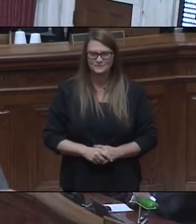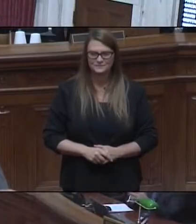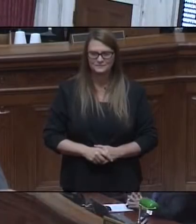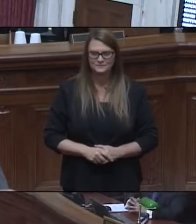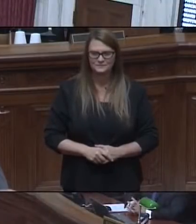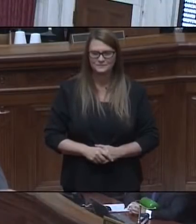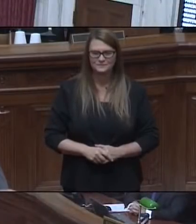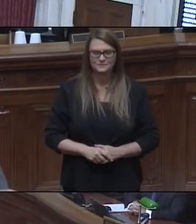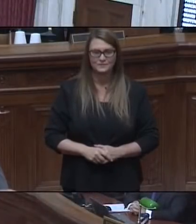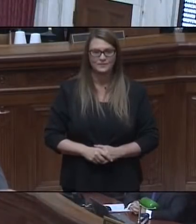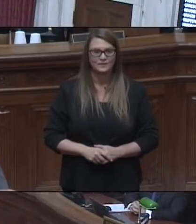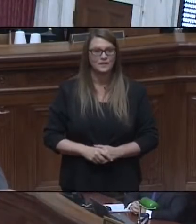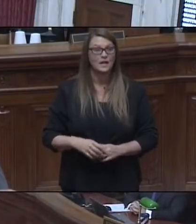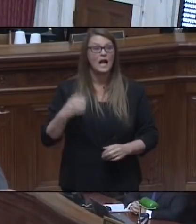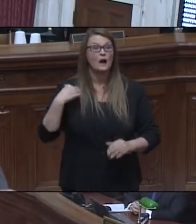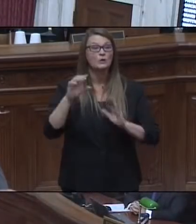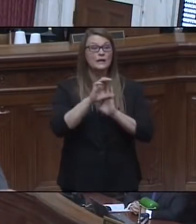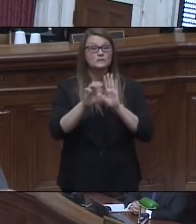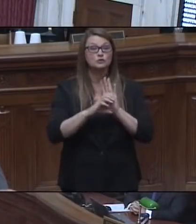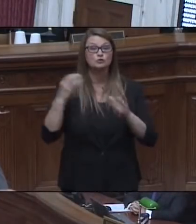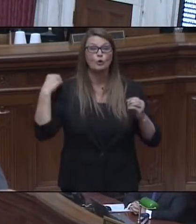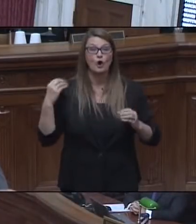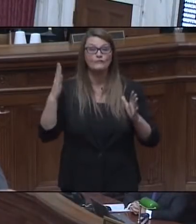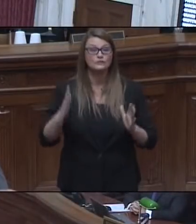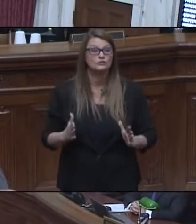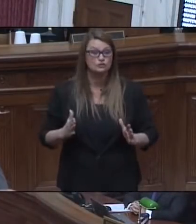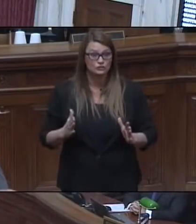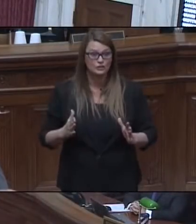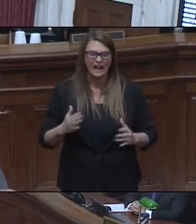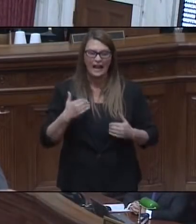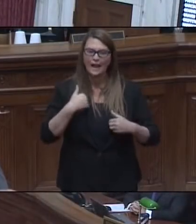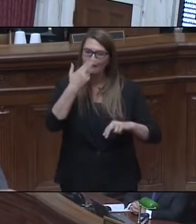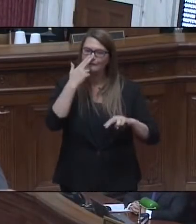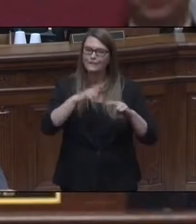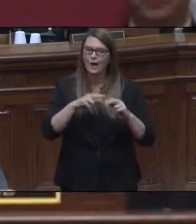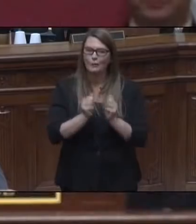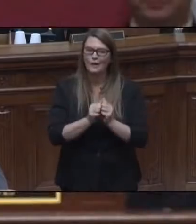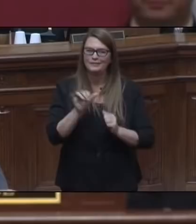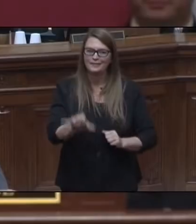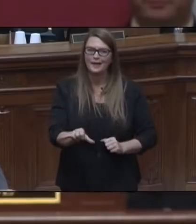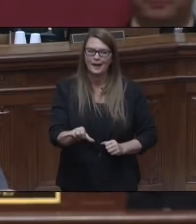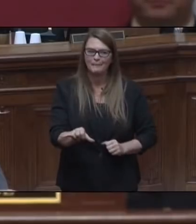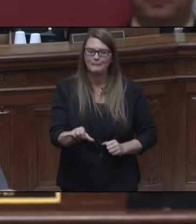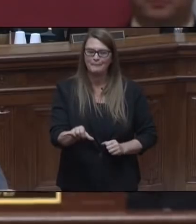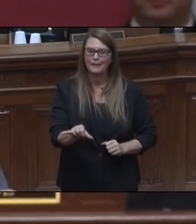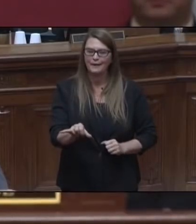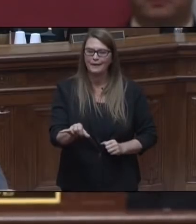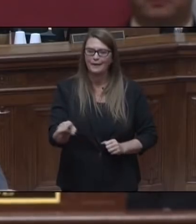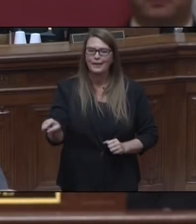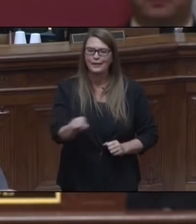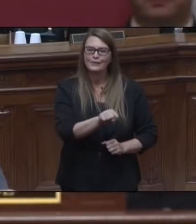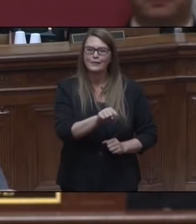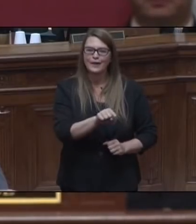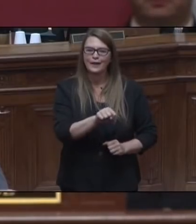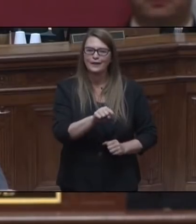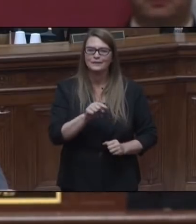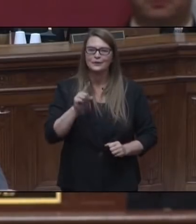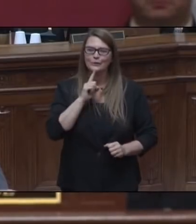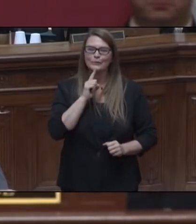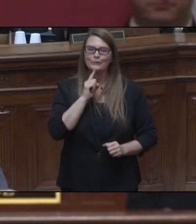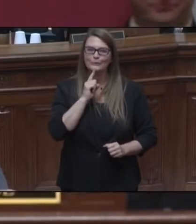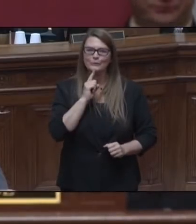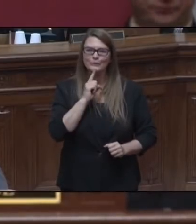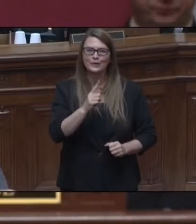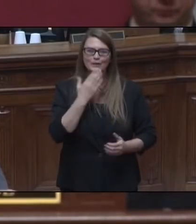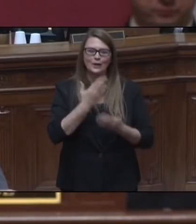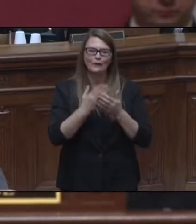Our constitutional officers, and I've had a lot of fun working with these guys, really and truly, and I think of them as really, really